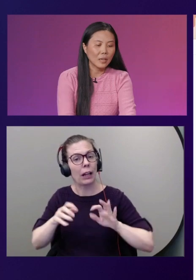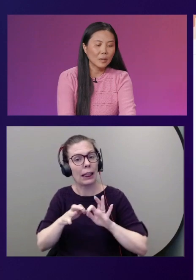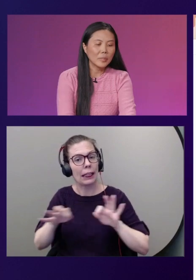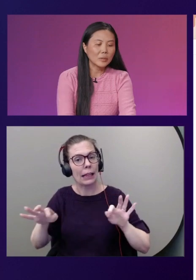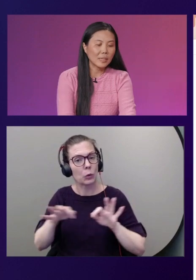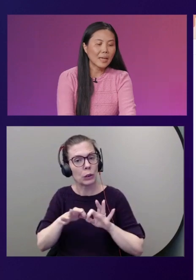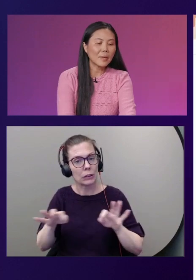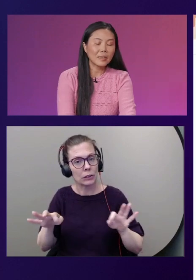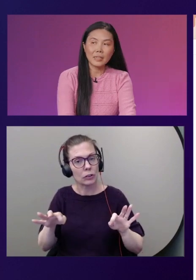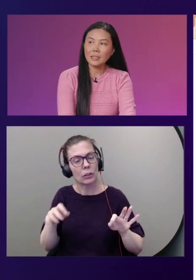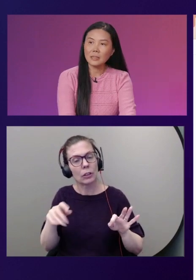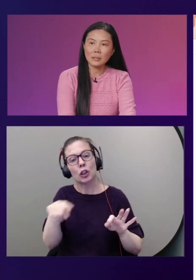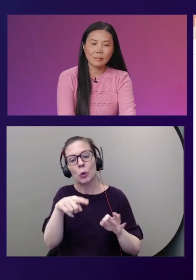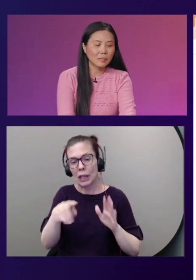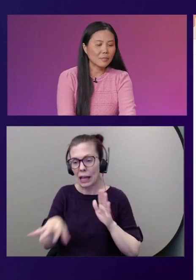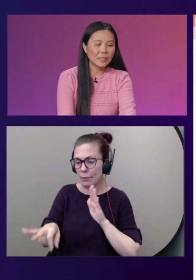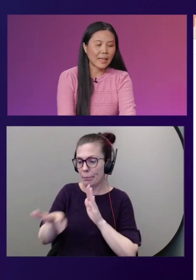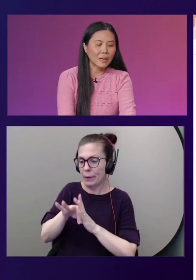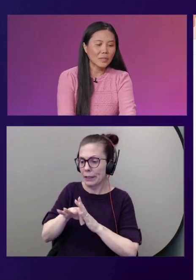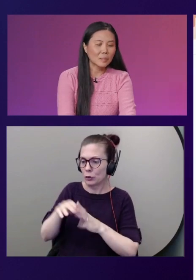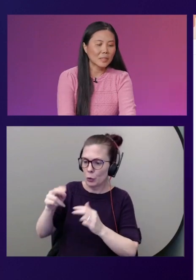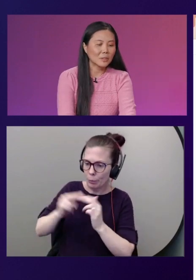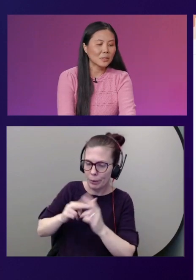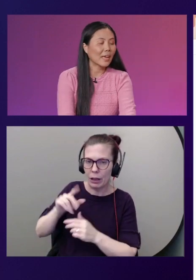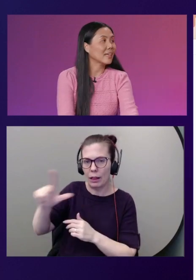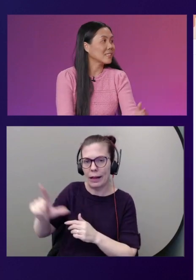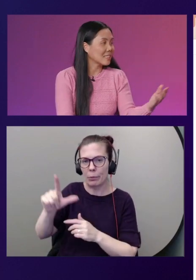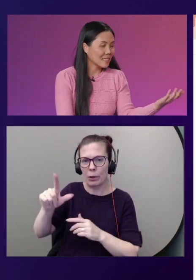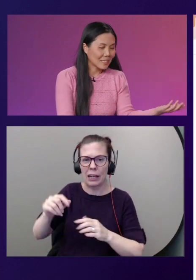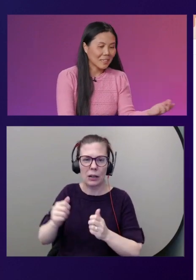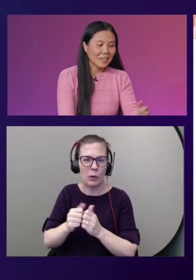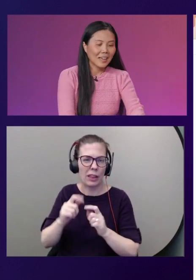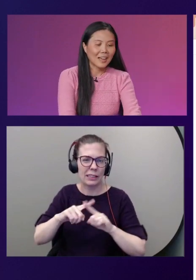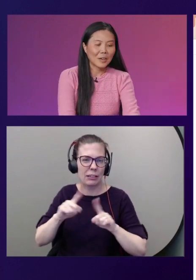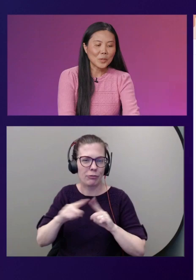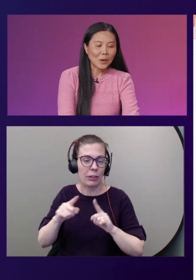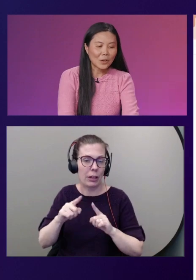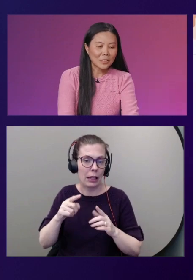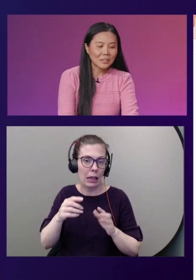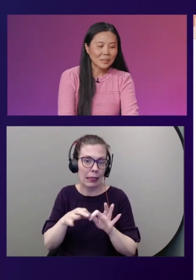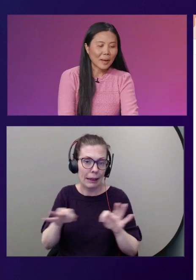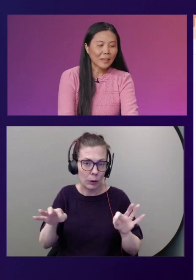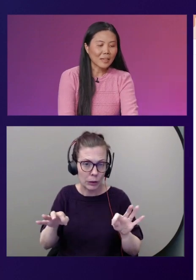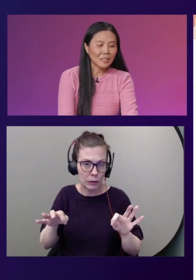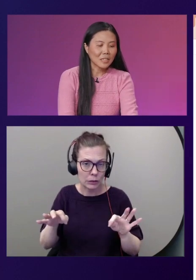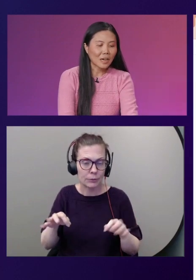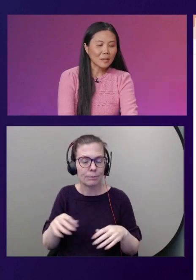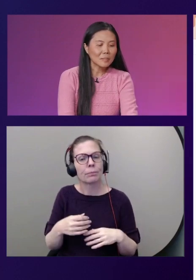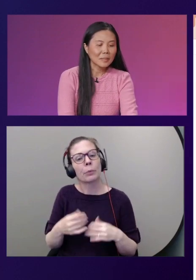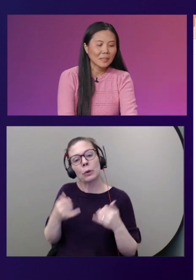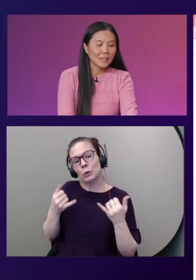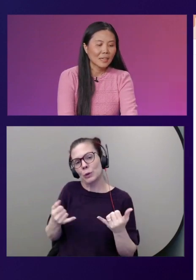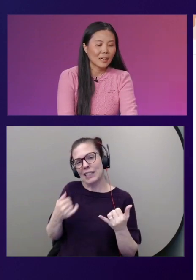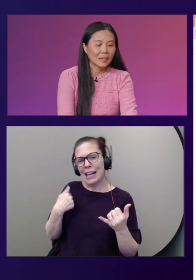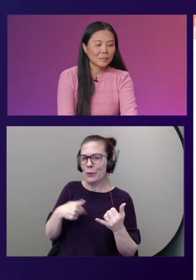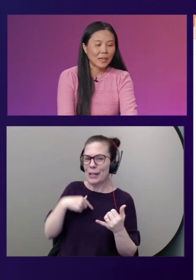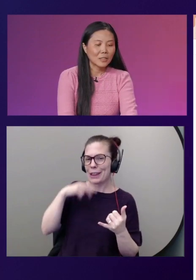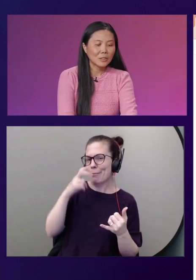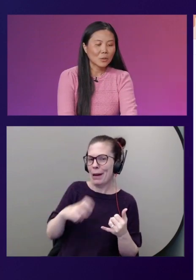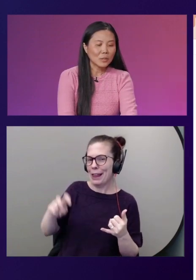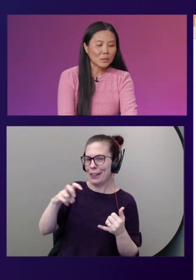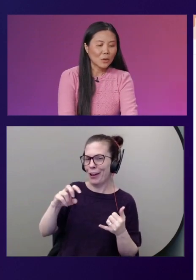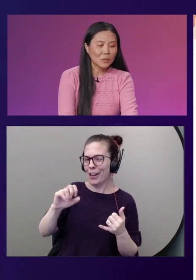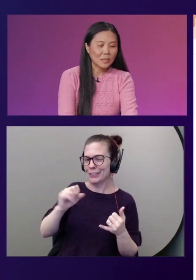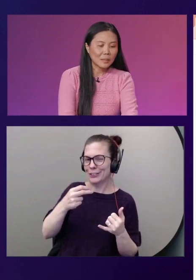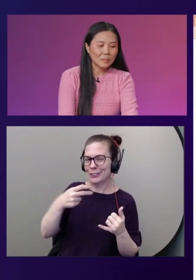to build a library in different language. But today, since we are the Python shop, Ryan